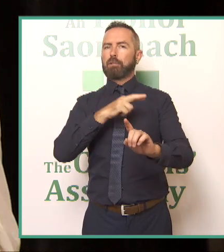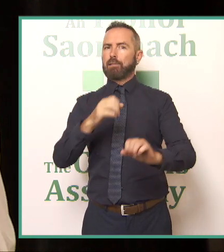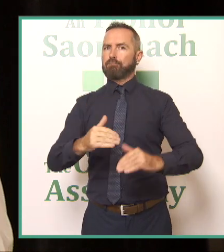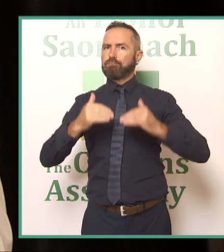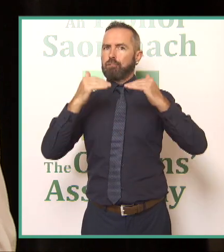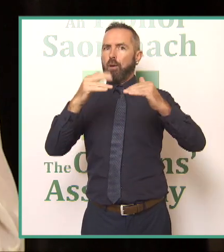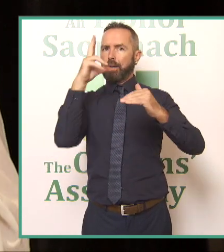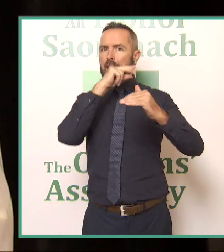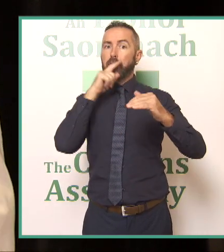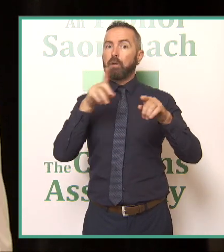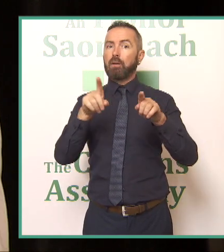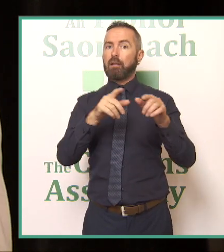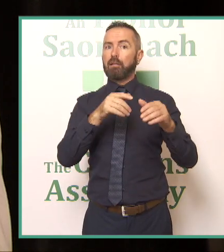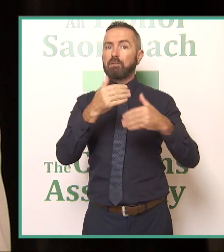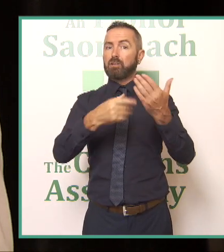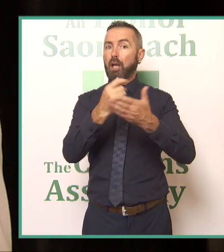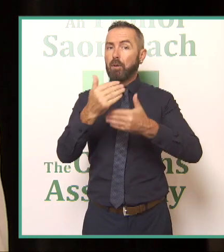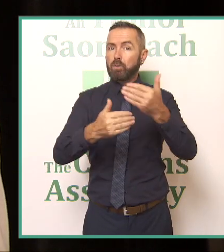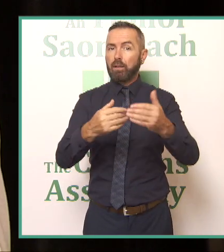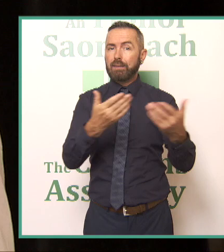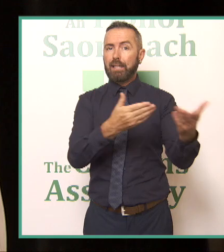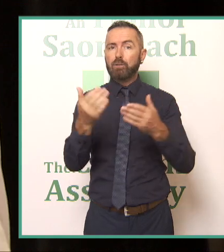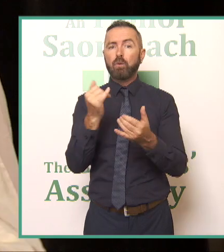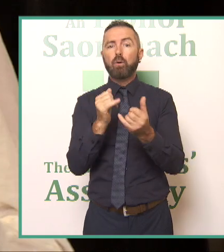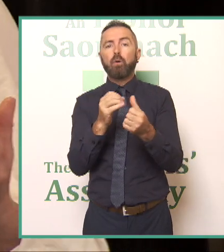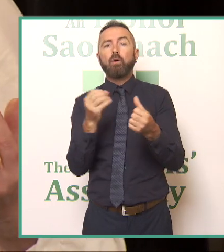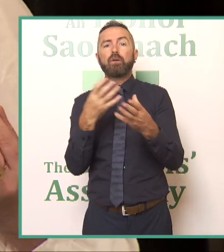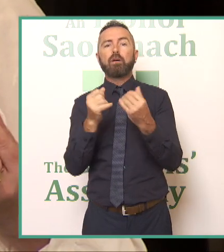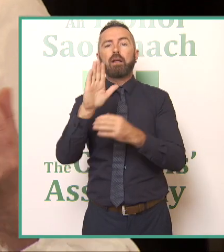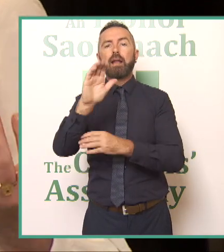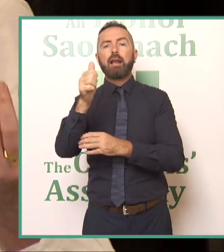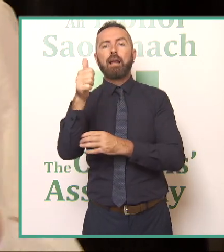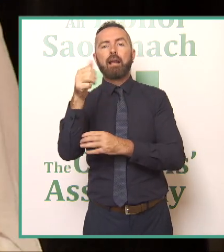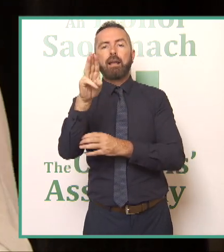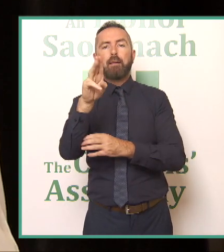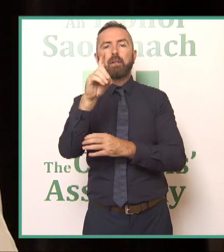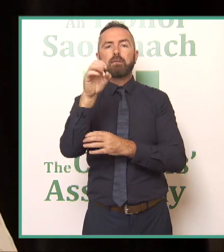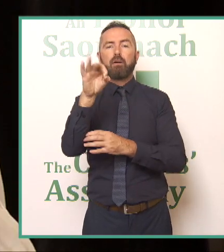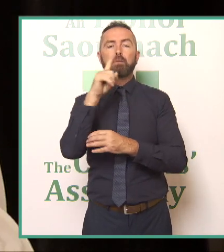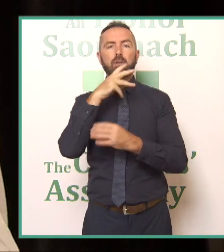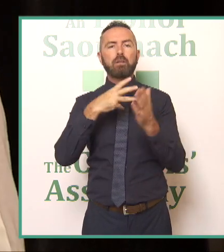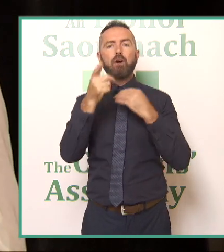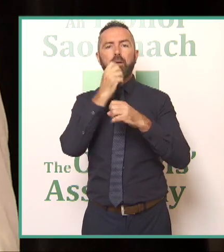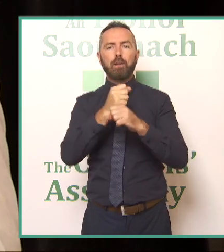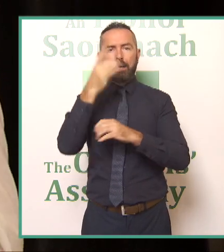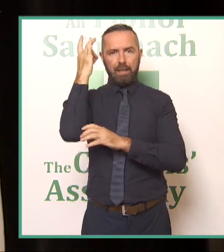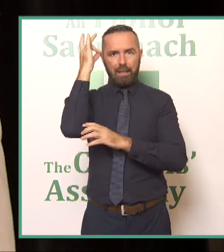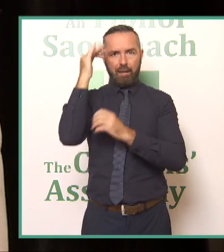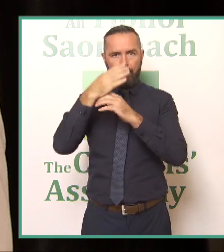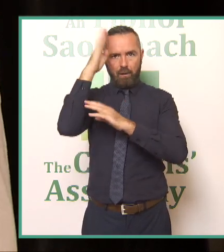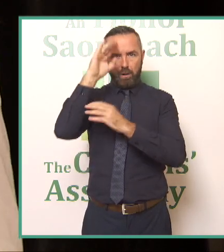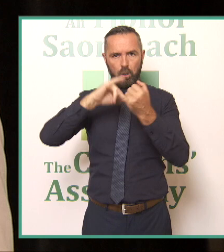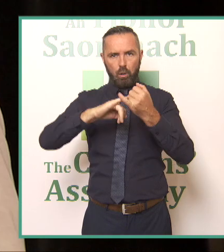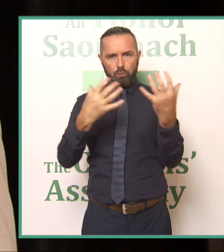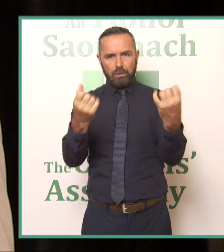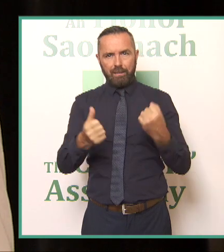introduce lapdogs, and there's a whole story about how the kings of Ireland go to war with each other over who gets the first